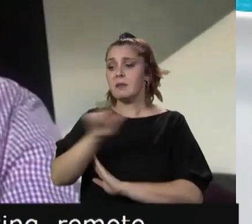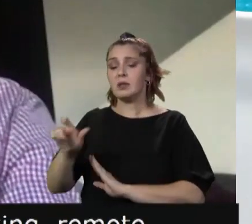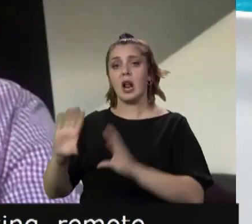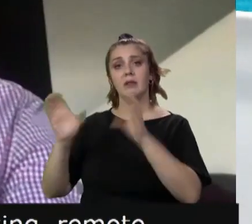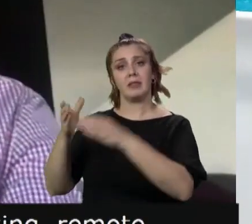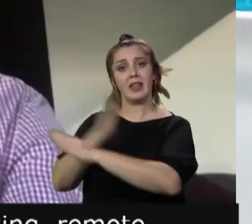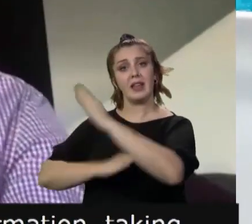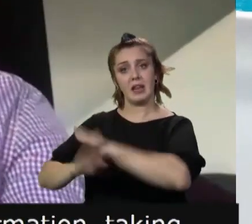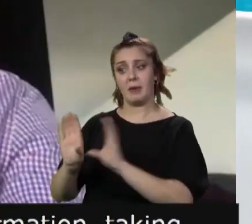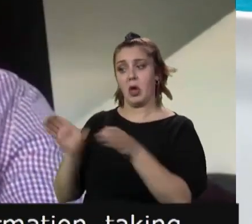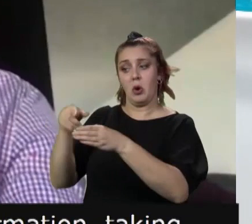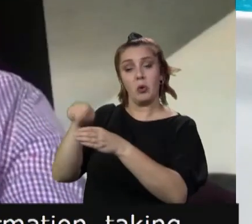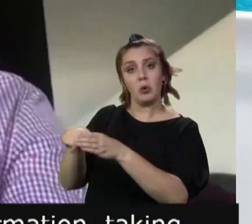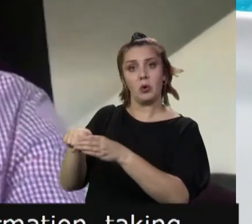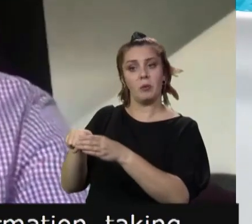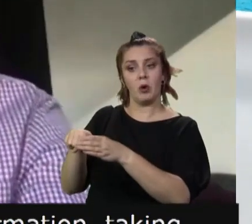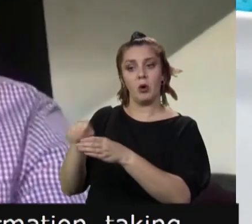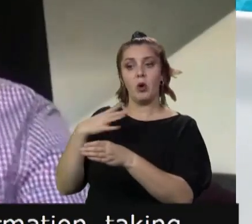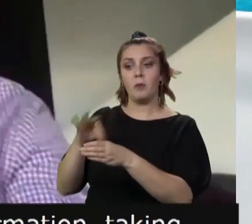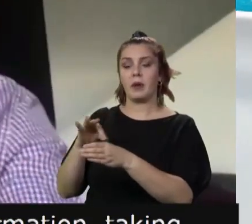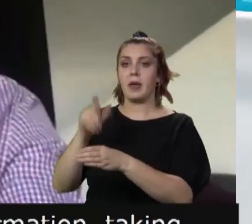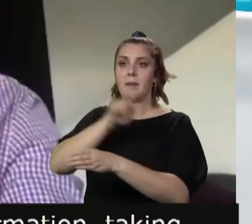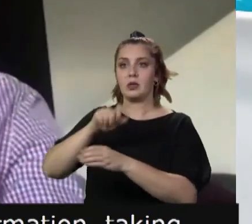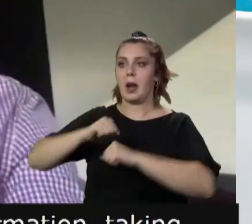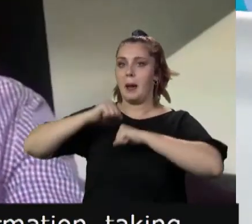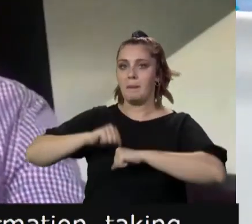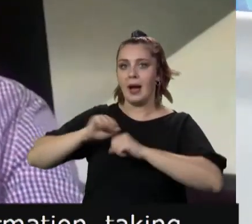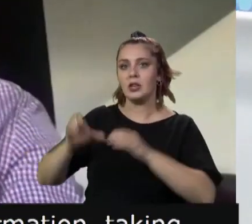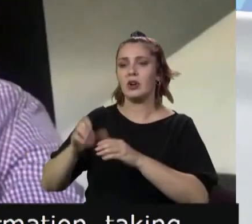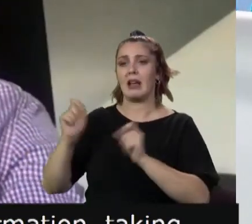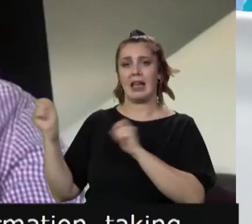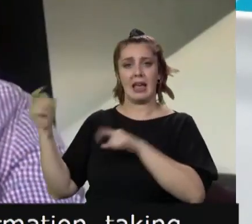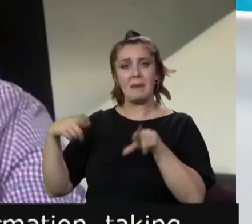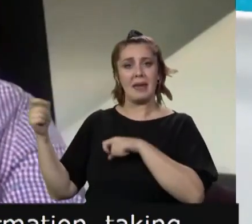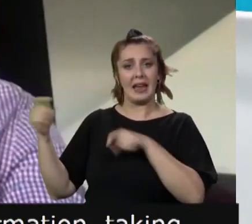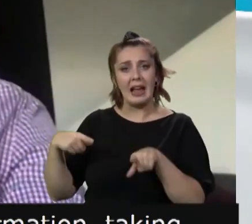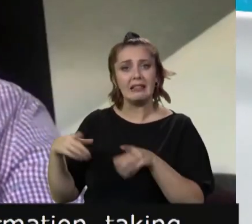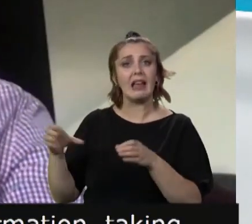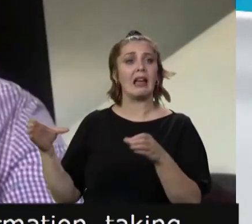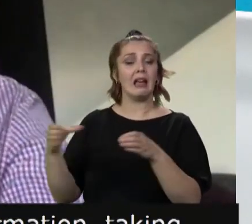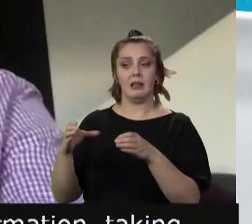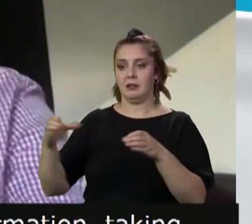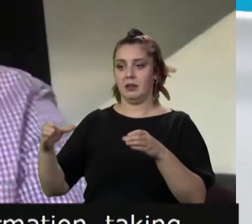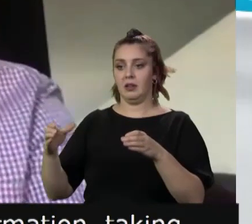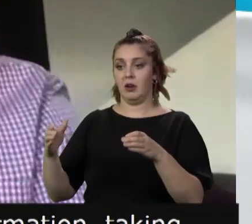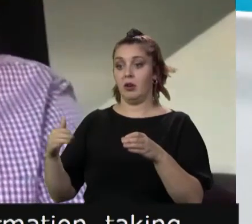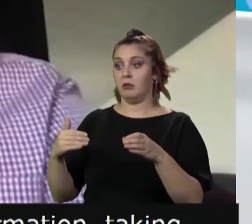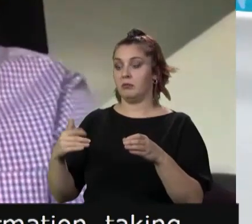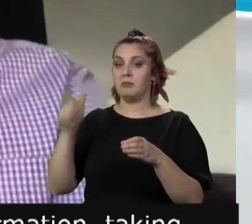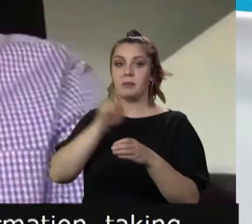and excluding project that excludes people with disabilities, the